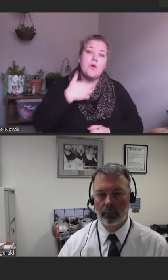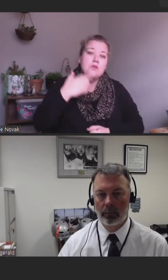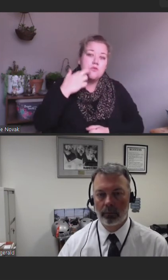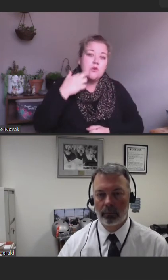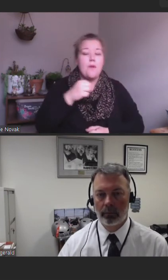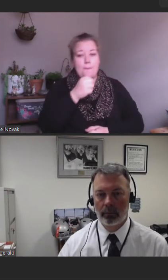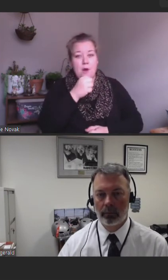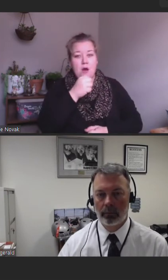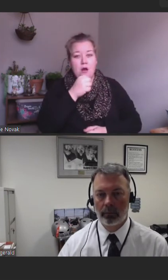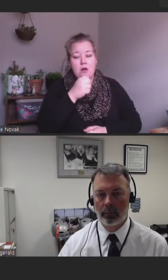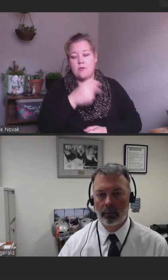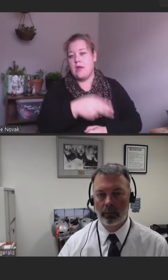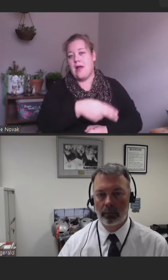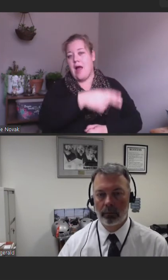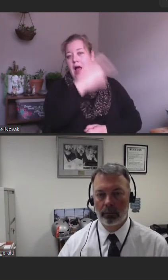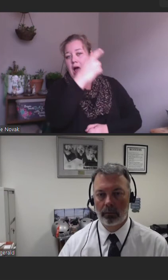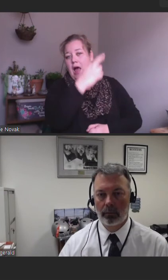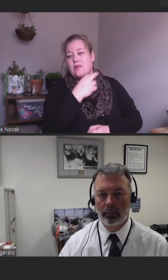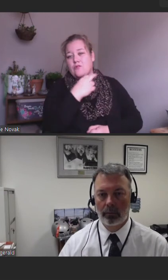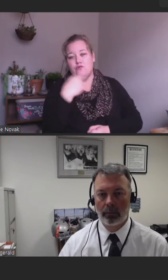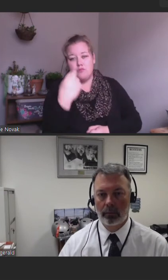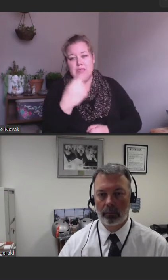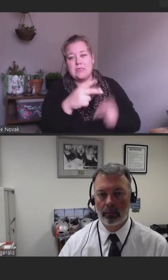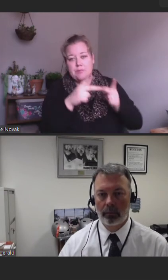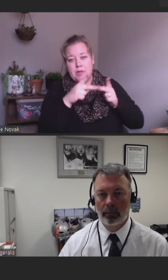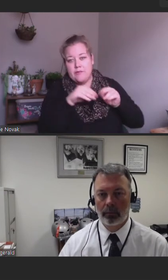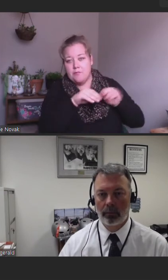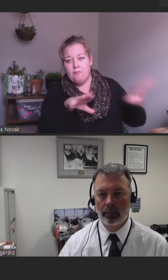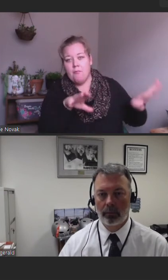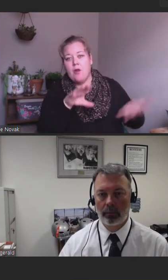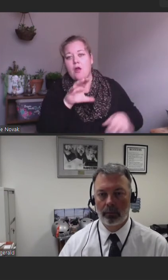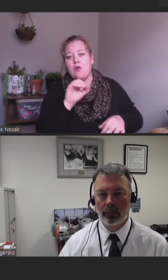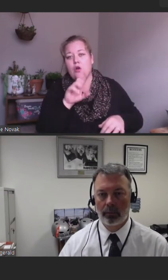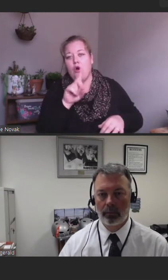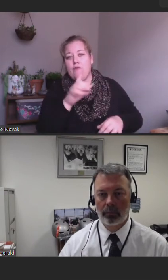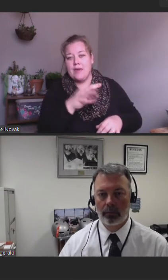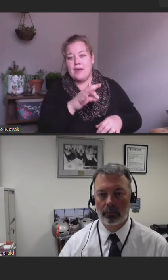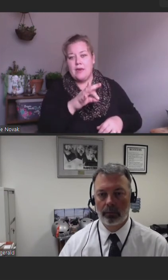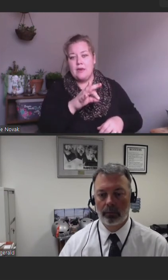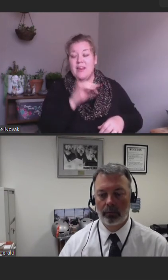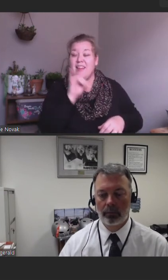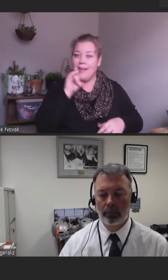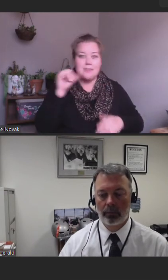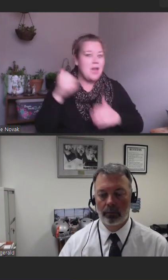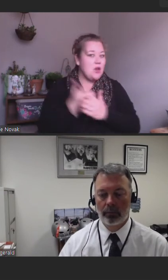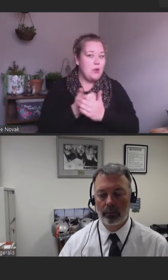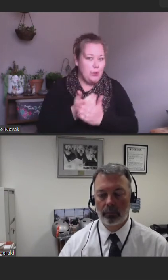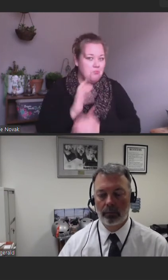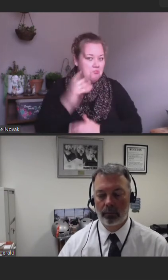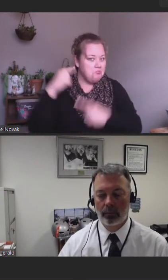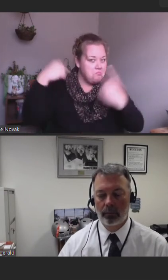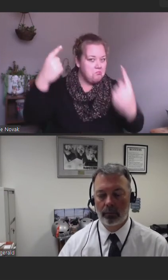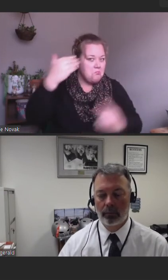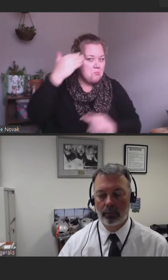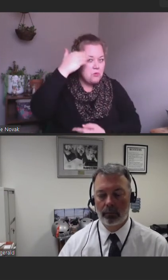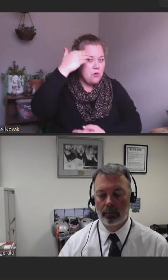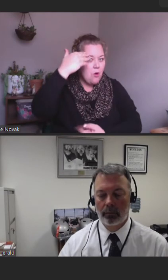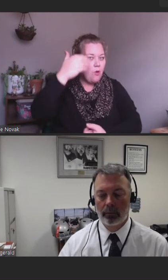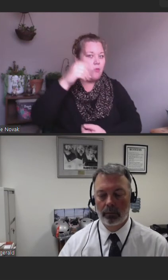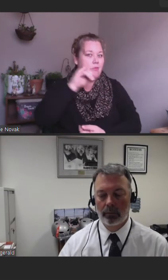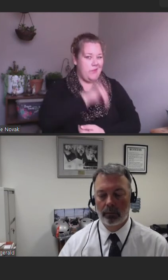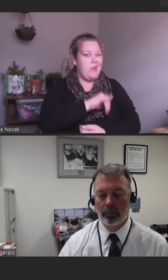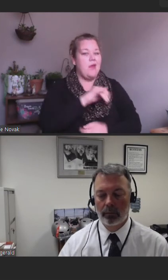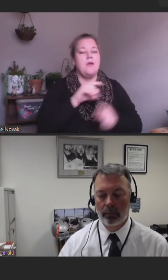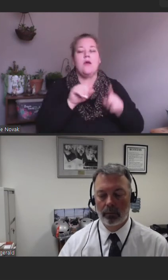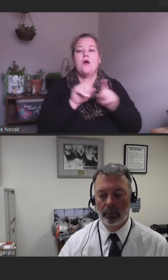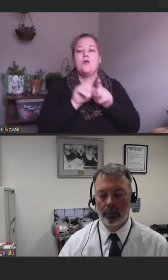risk places for transmission of COVID-19. This has been known for months. It's not new news. And in